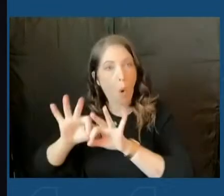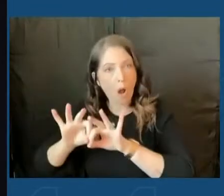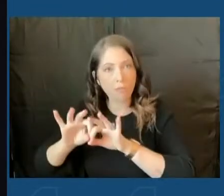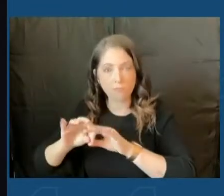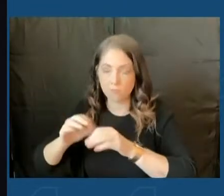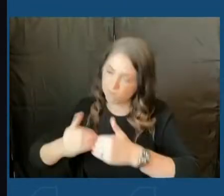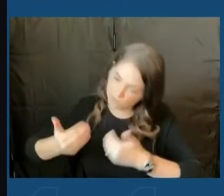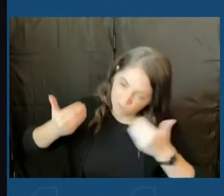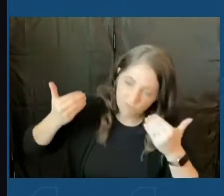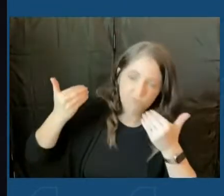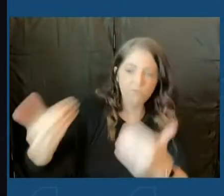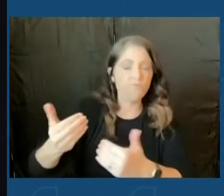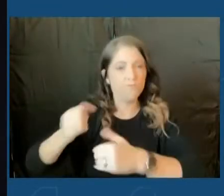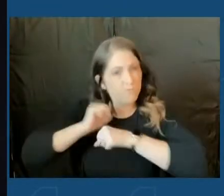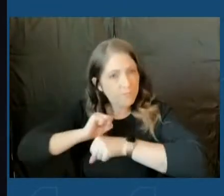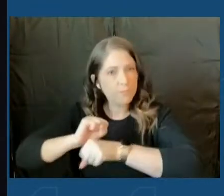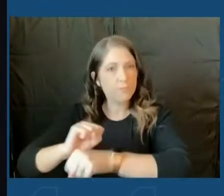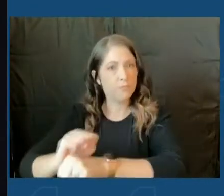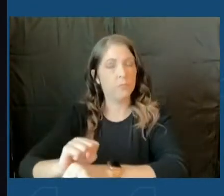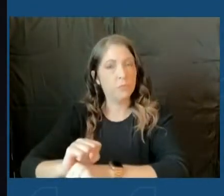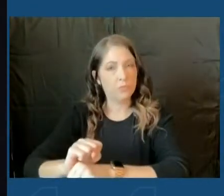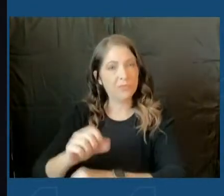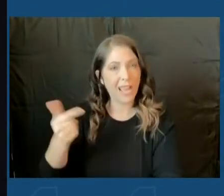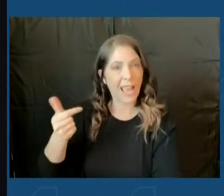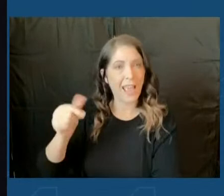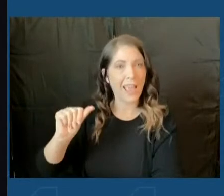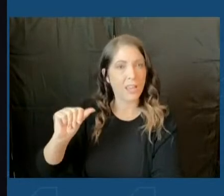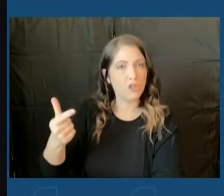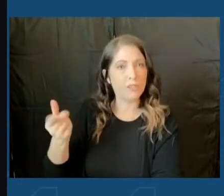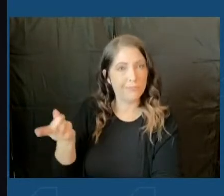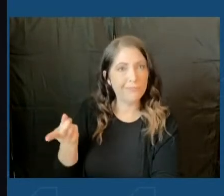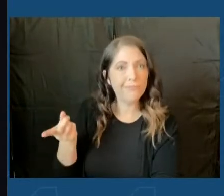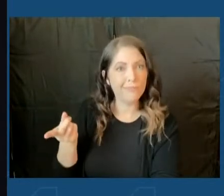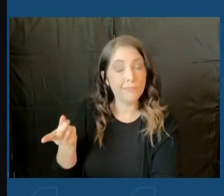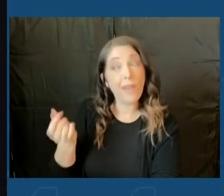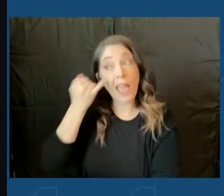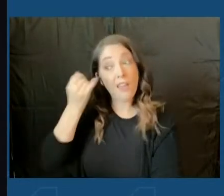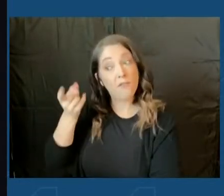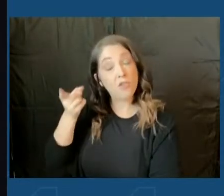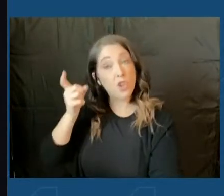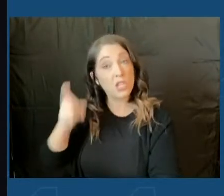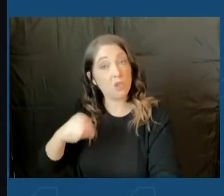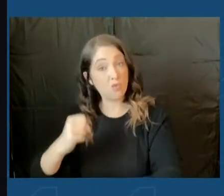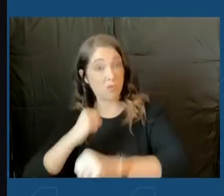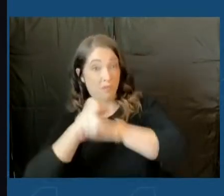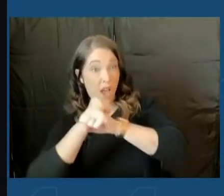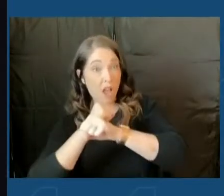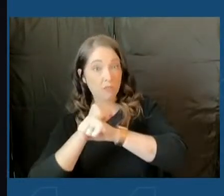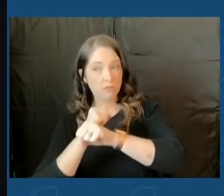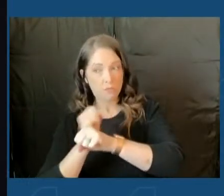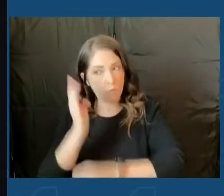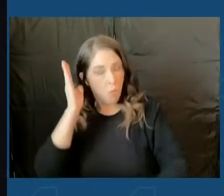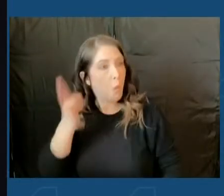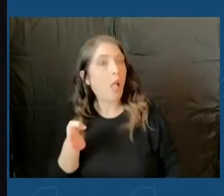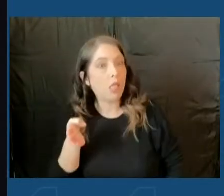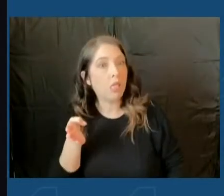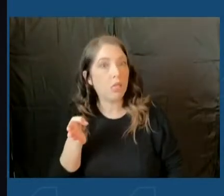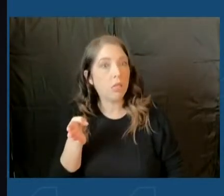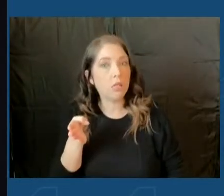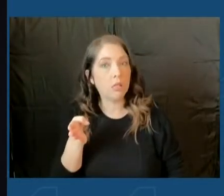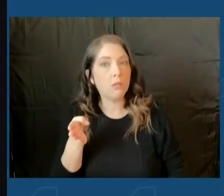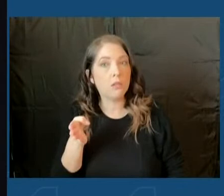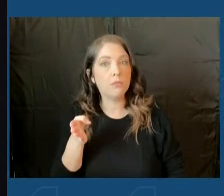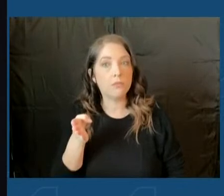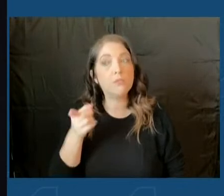it. And we know that if she has to defend us, she will. And she'll